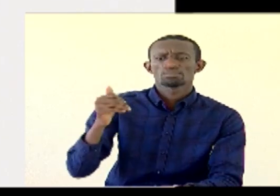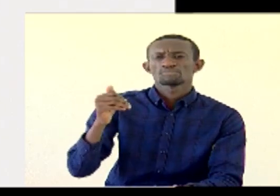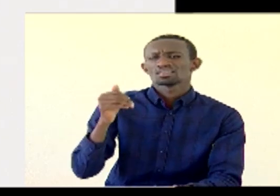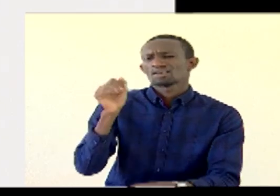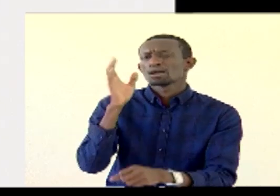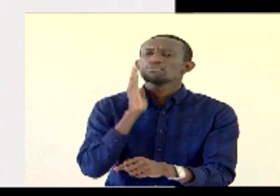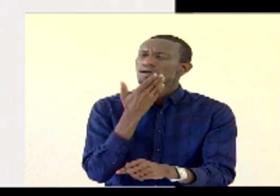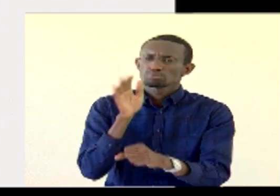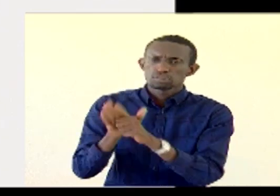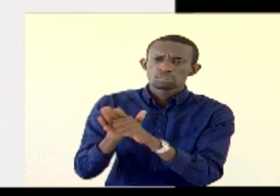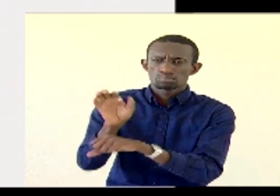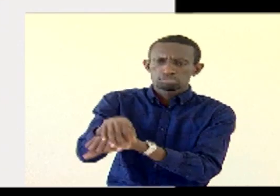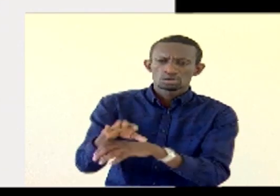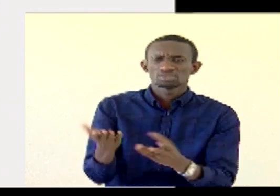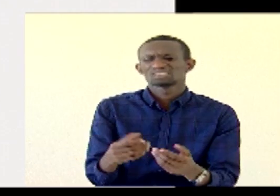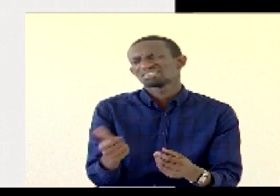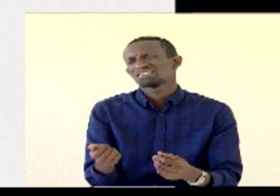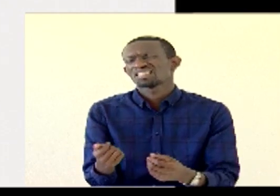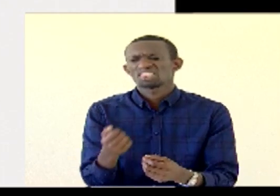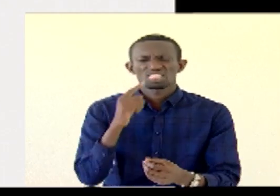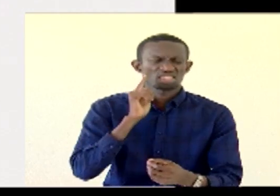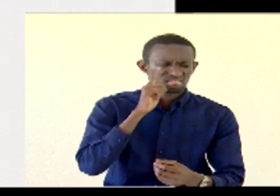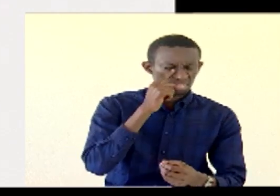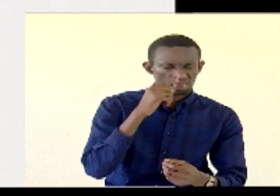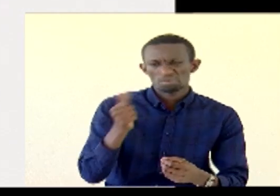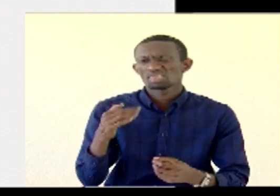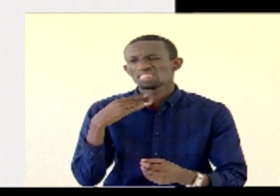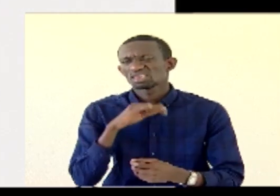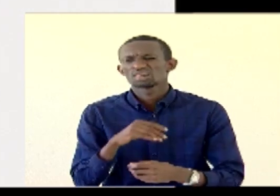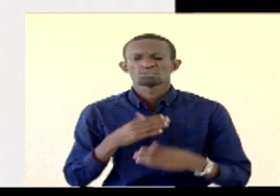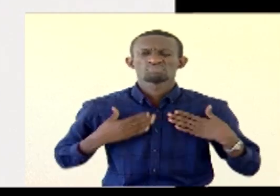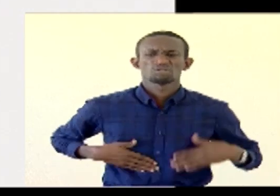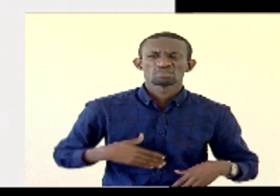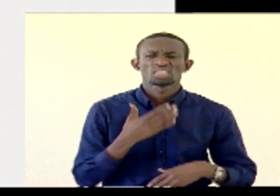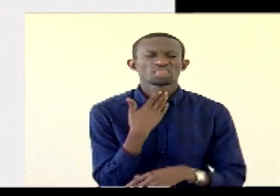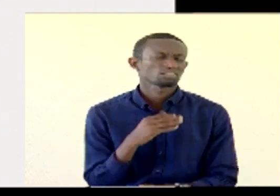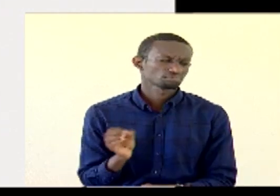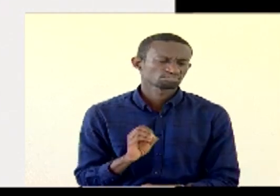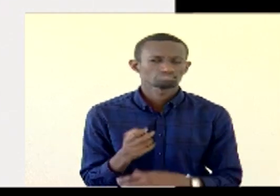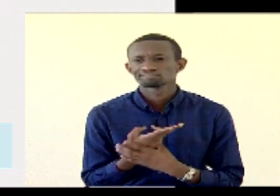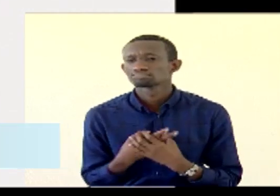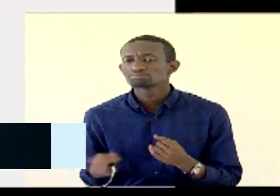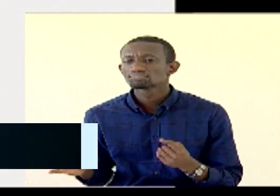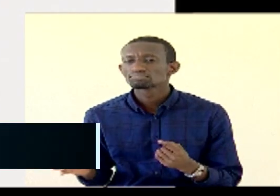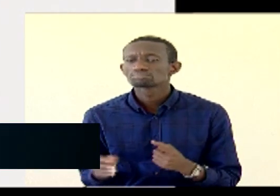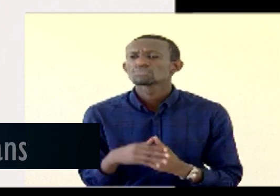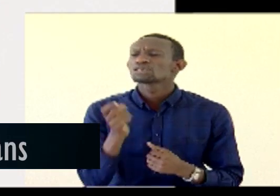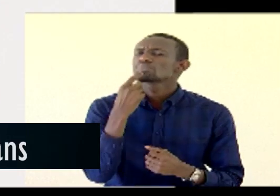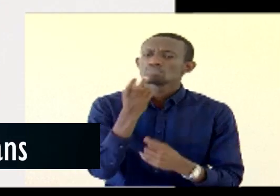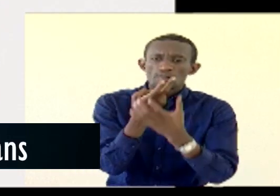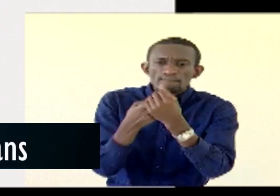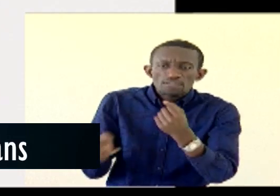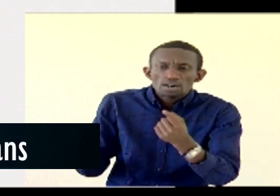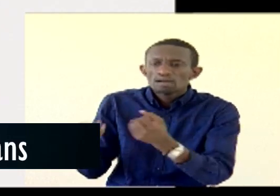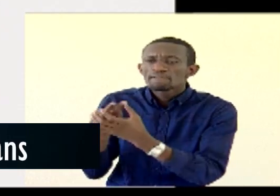other things the body does not need. So these things that the body does not need, they are required to be removed from the